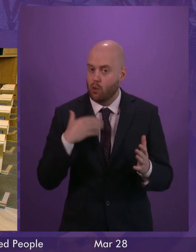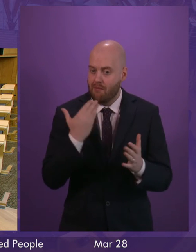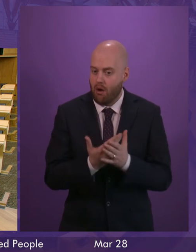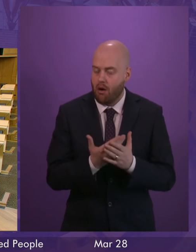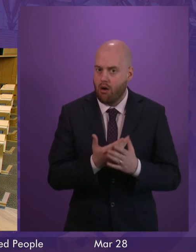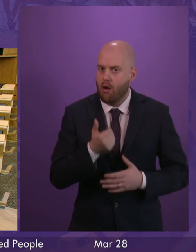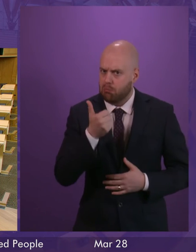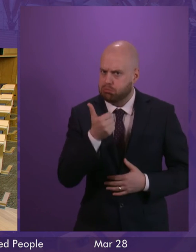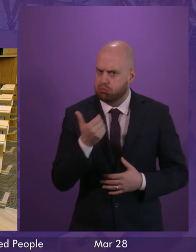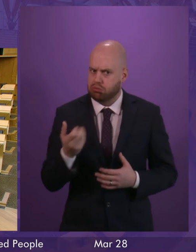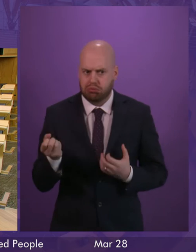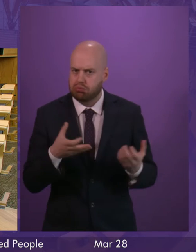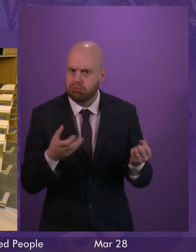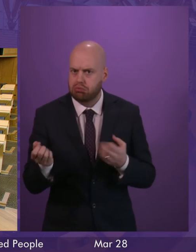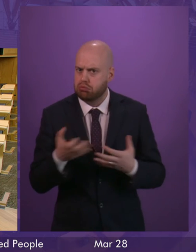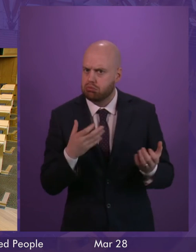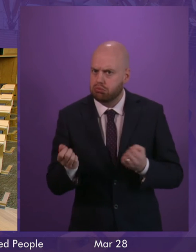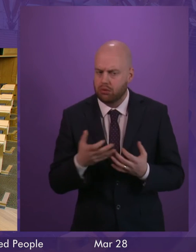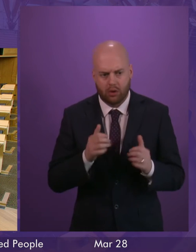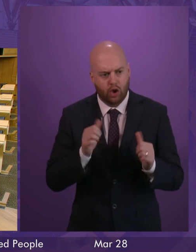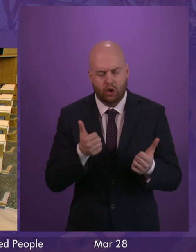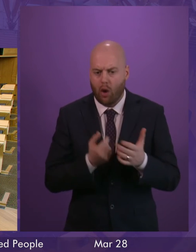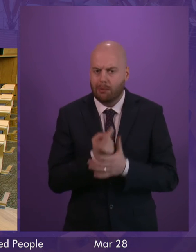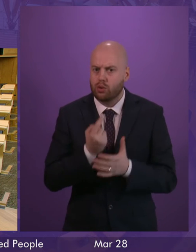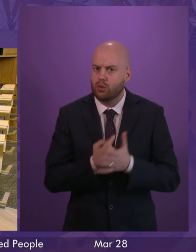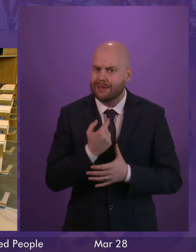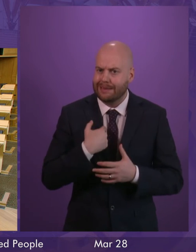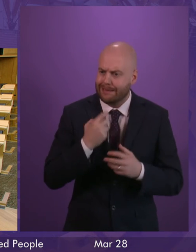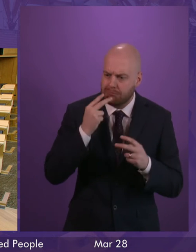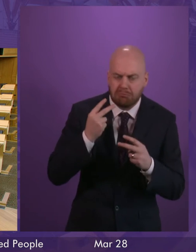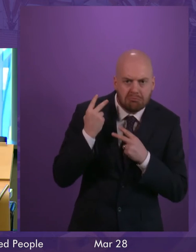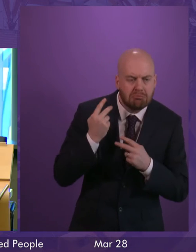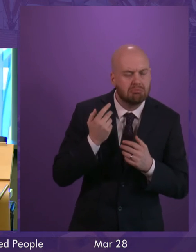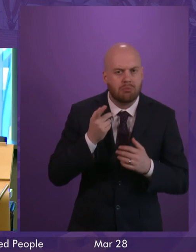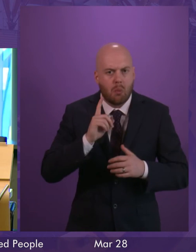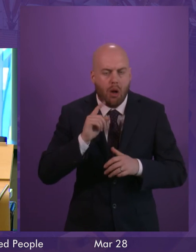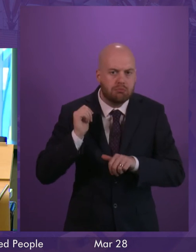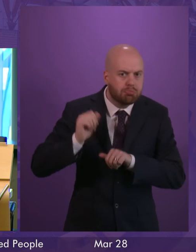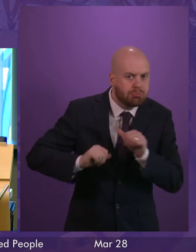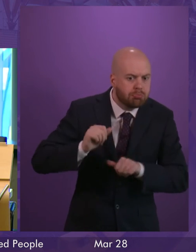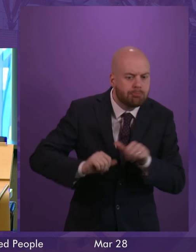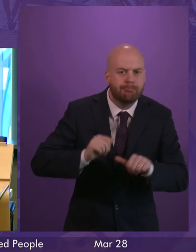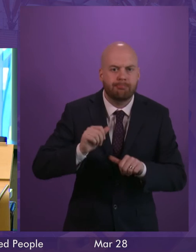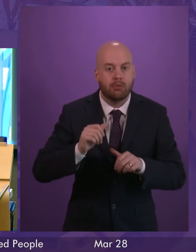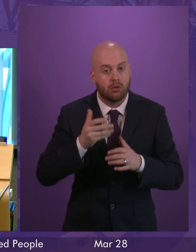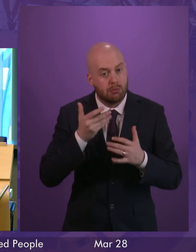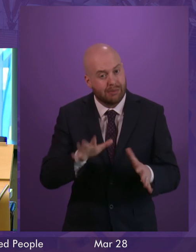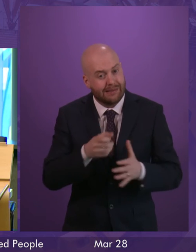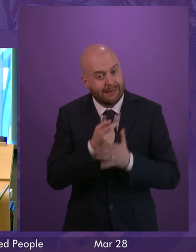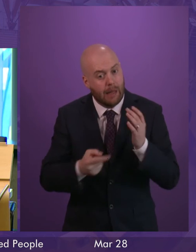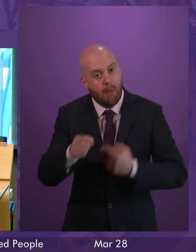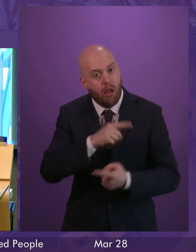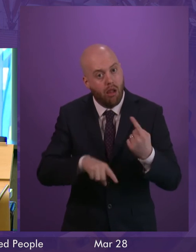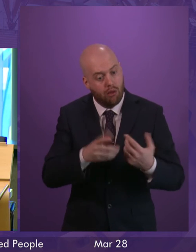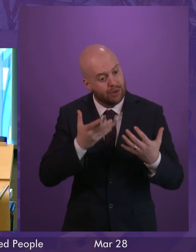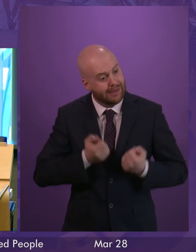provides us an opportunity to examine progress made in ensuring that disabled people are afforded the same freedom, choice and dignity